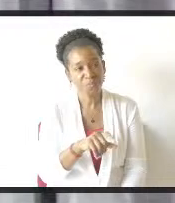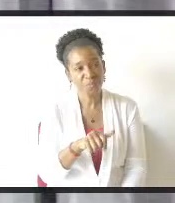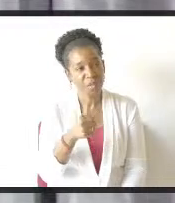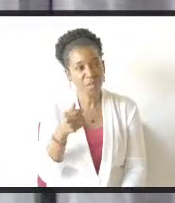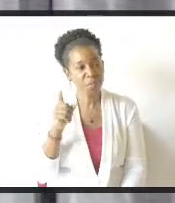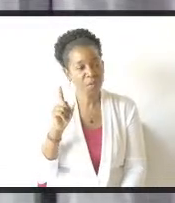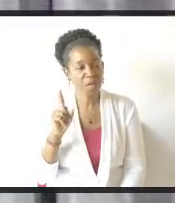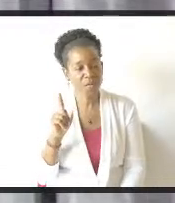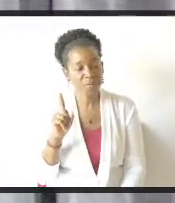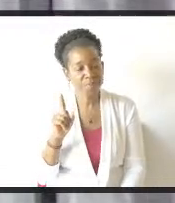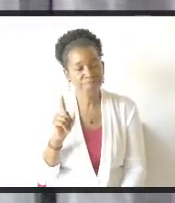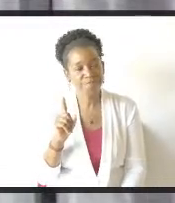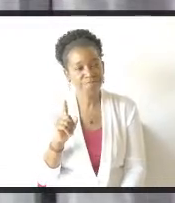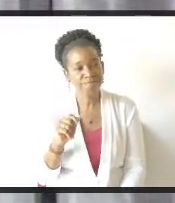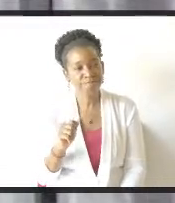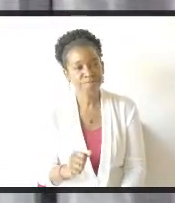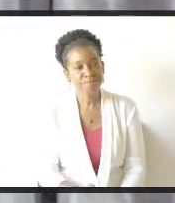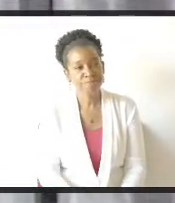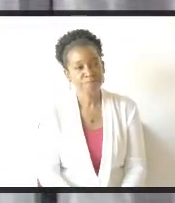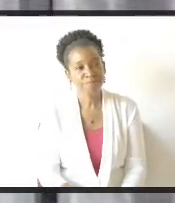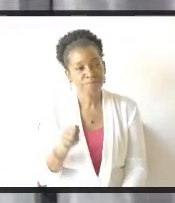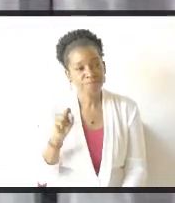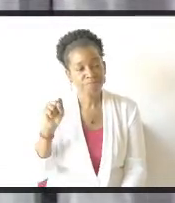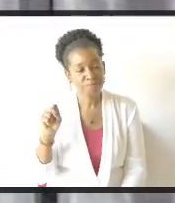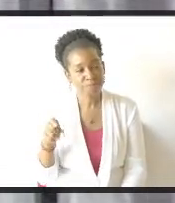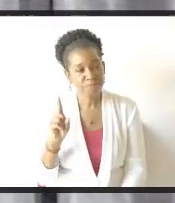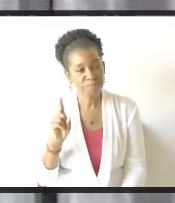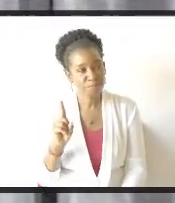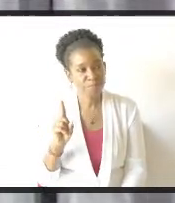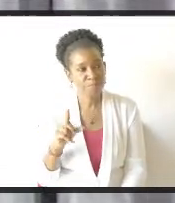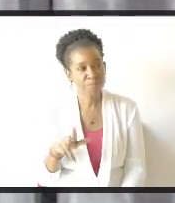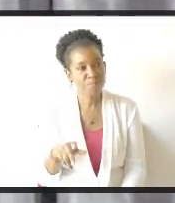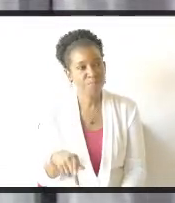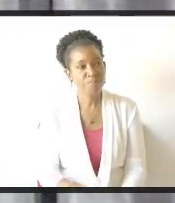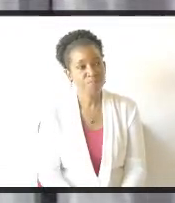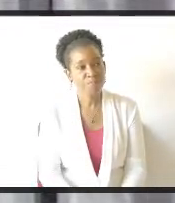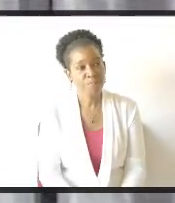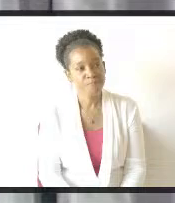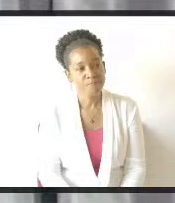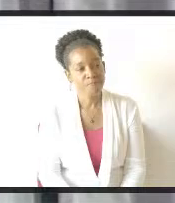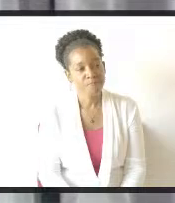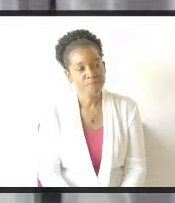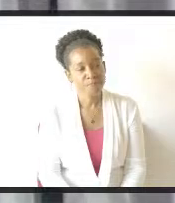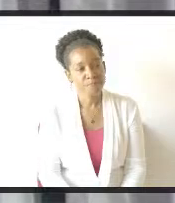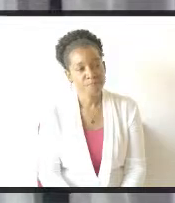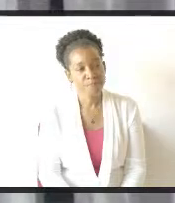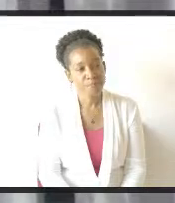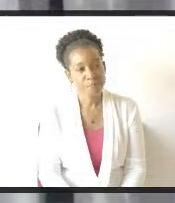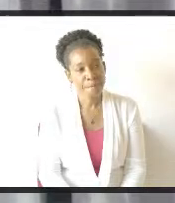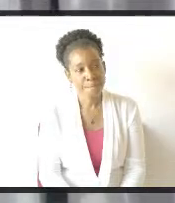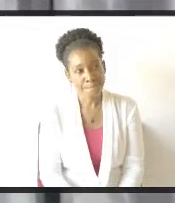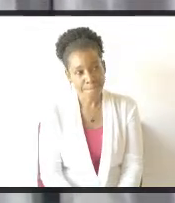quickly. Yes, I see that hand. You can take it on. God will see it. I see it. Anybody else? Quickly.